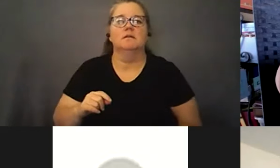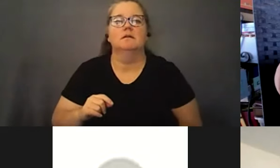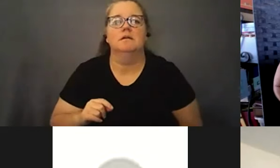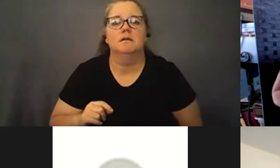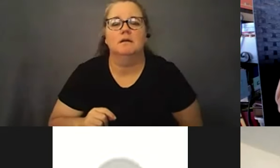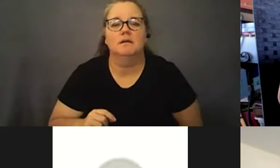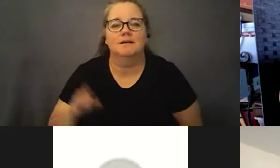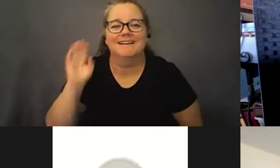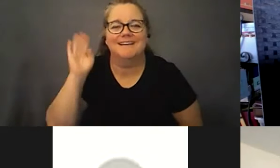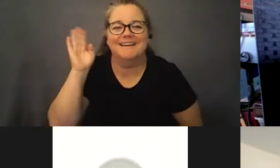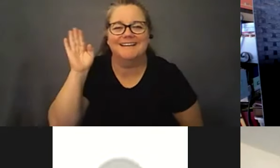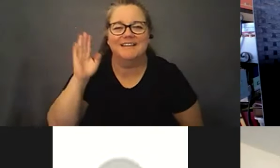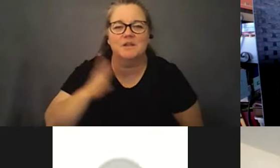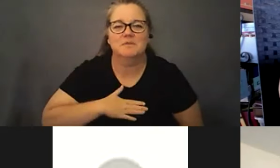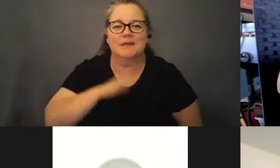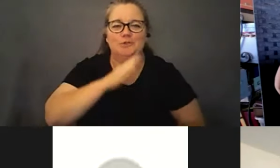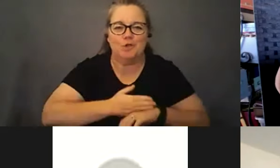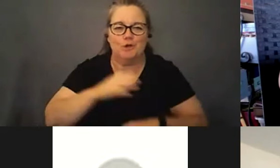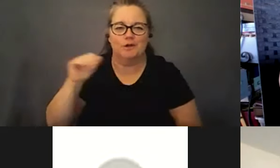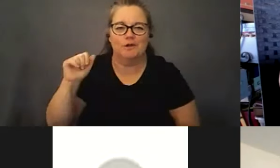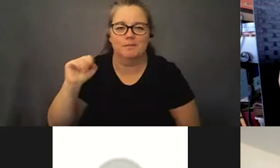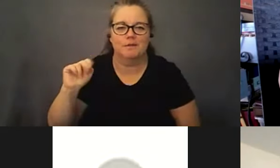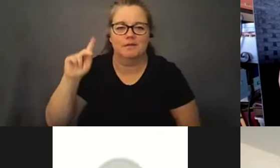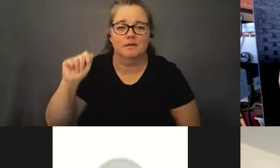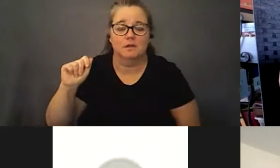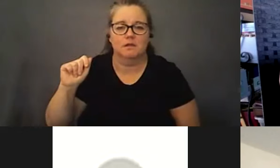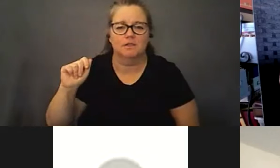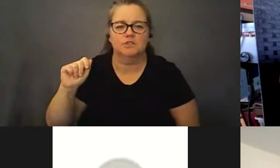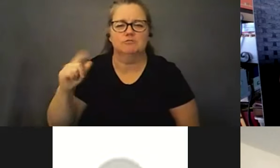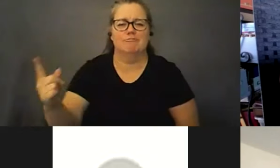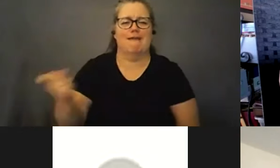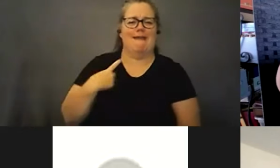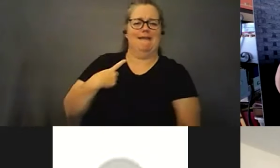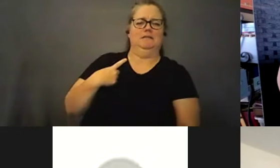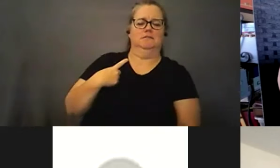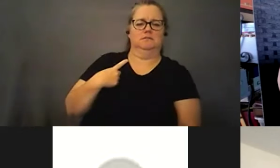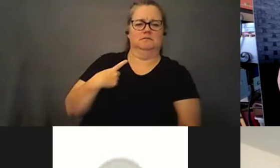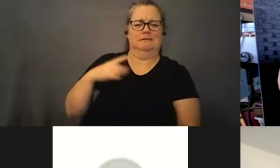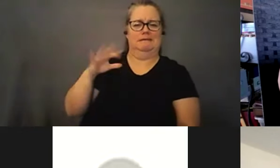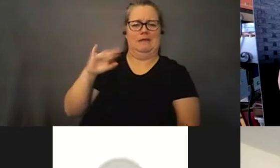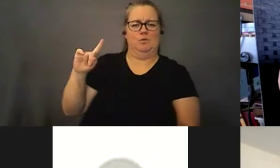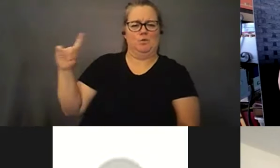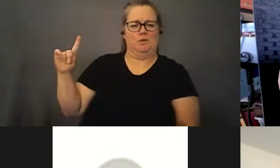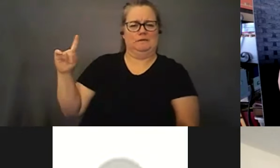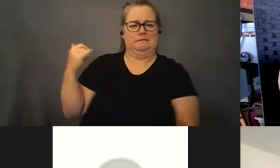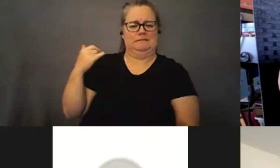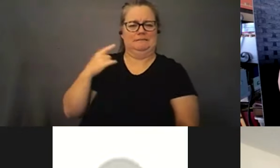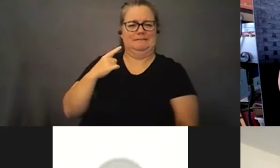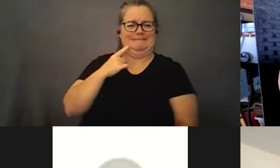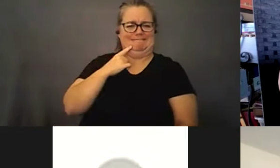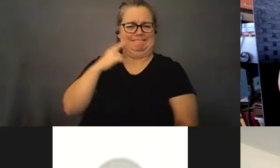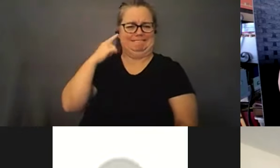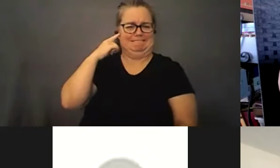Hi, this is my daughter Amanda again. The question was 911 when